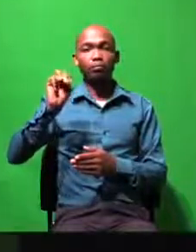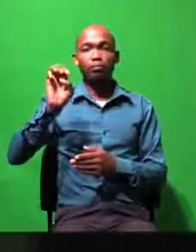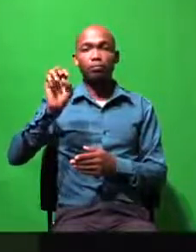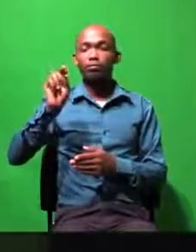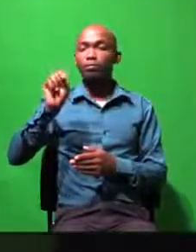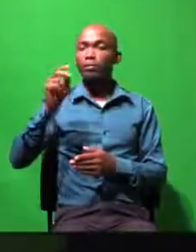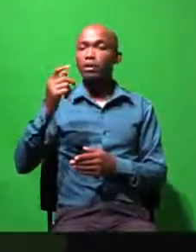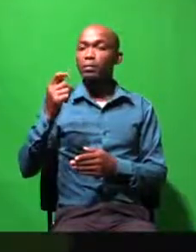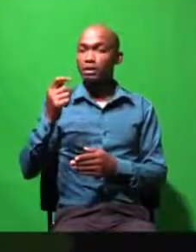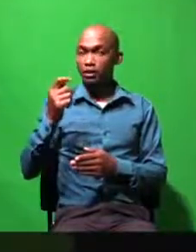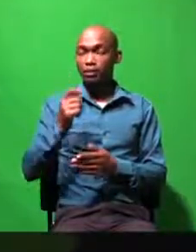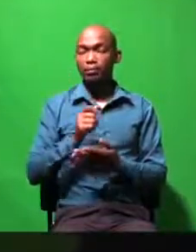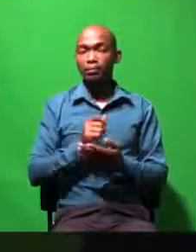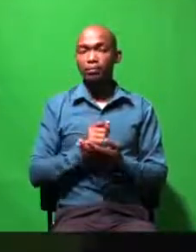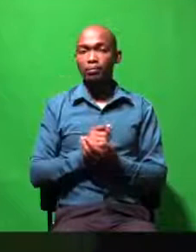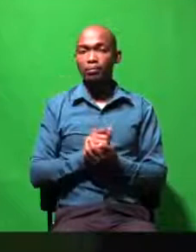sum